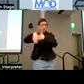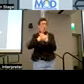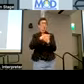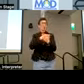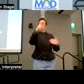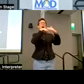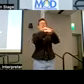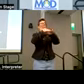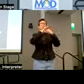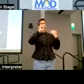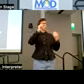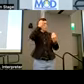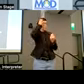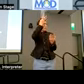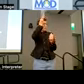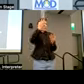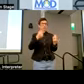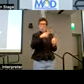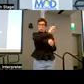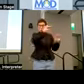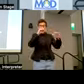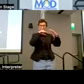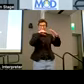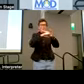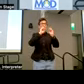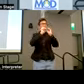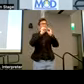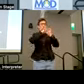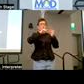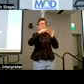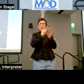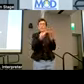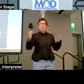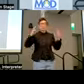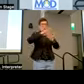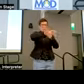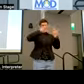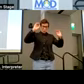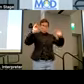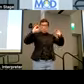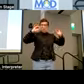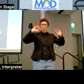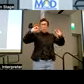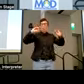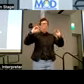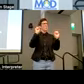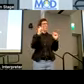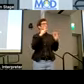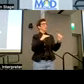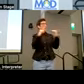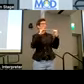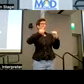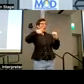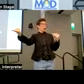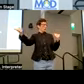access to, you know, information today, if you do not have access to the digital tools or the, or the ability to, you know, uh, be equal with everybody